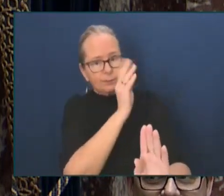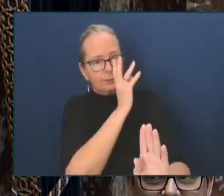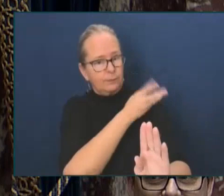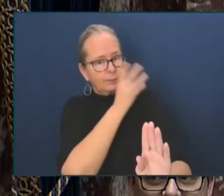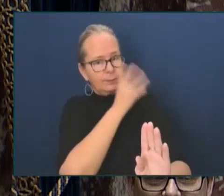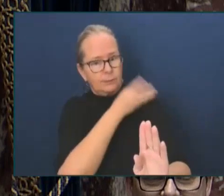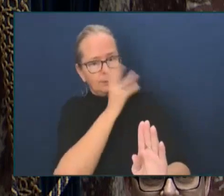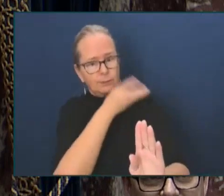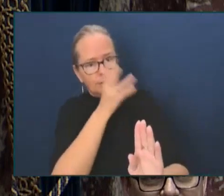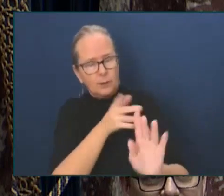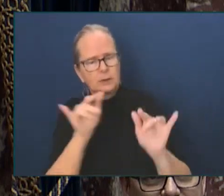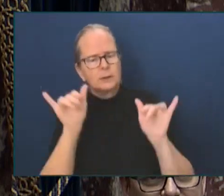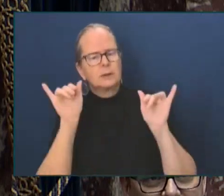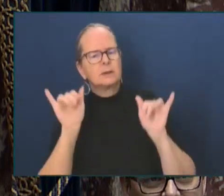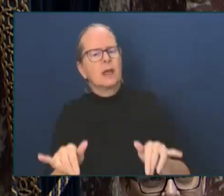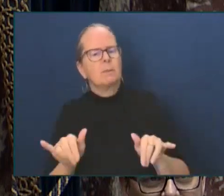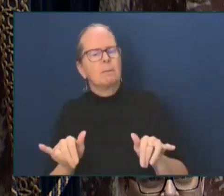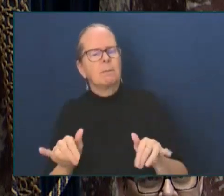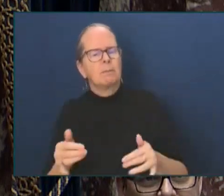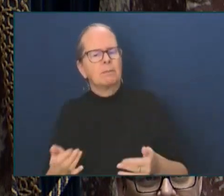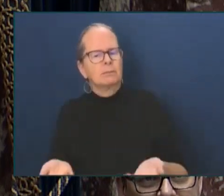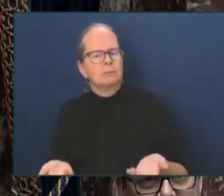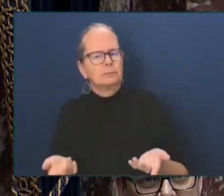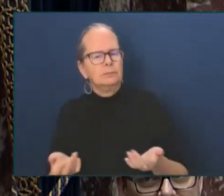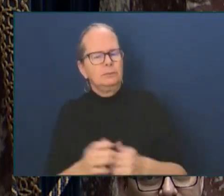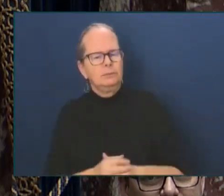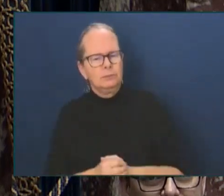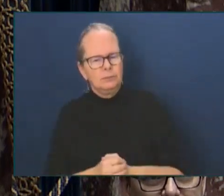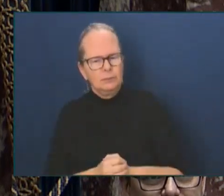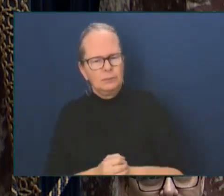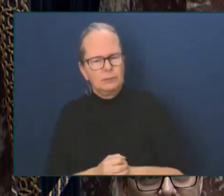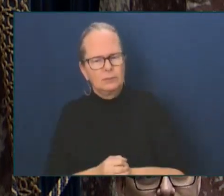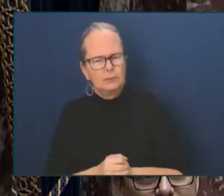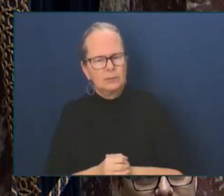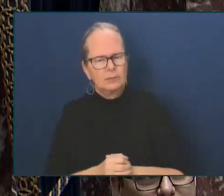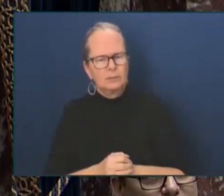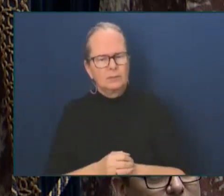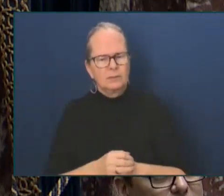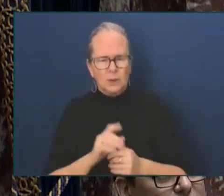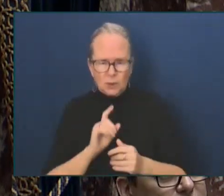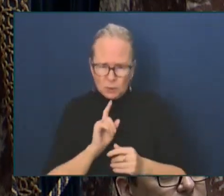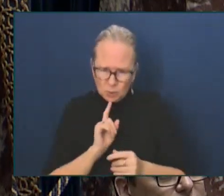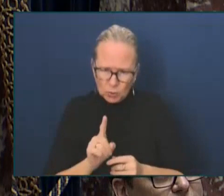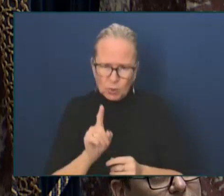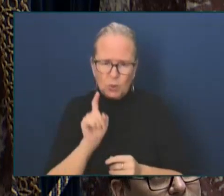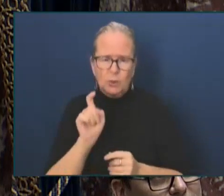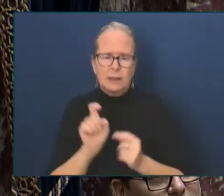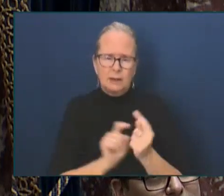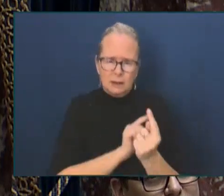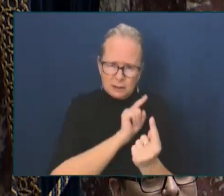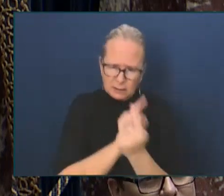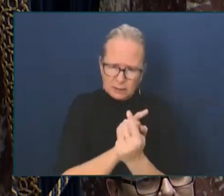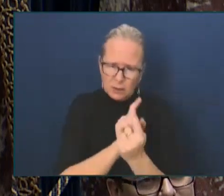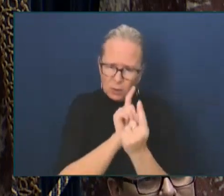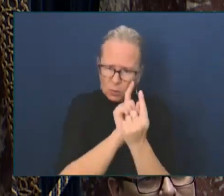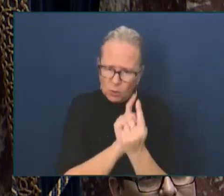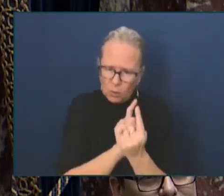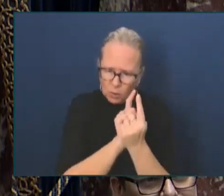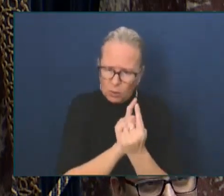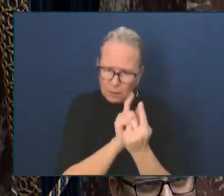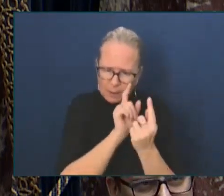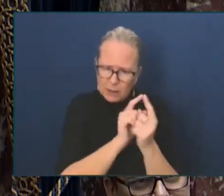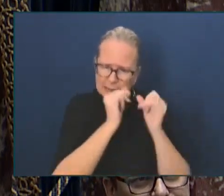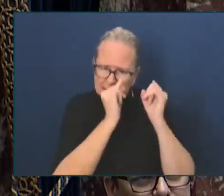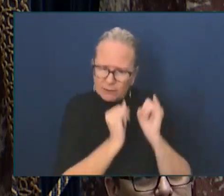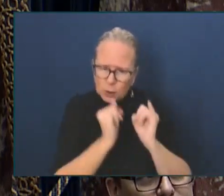For kids receiving individual support, Mr. Speaker, they have bonded with their service providers. These changes